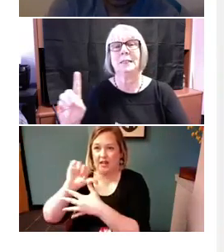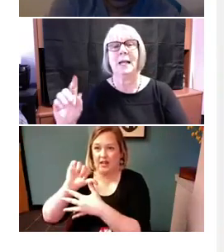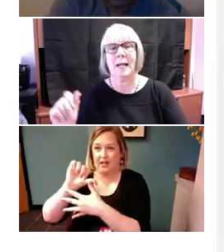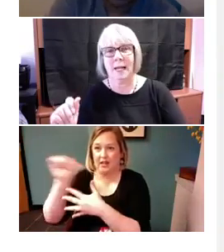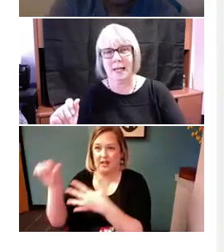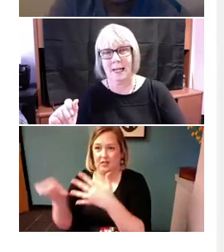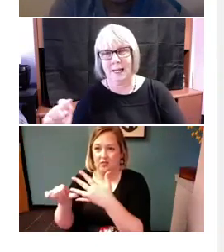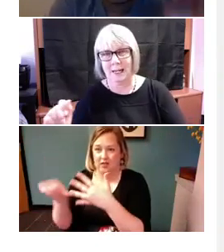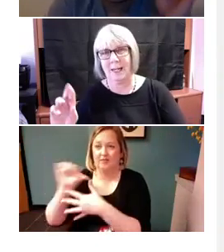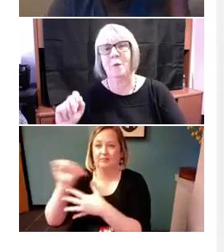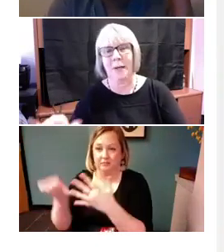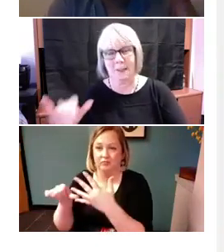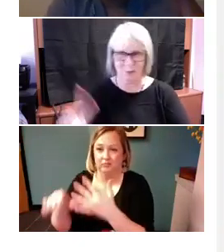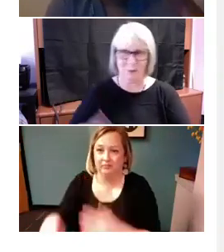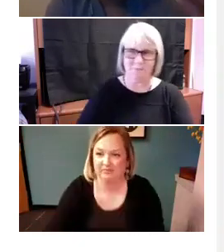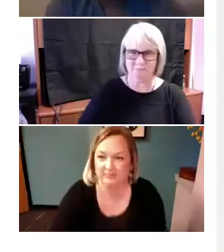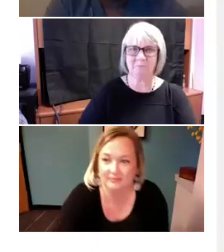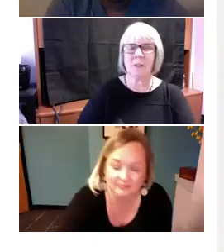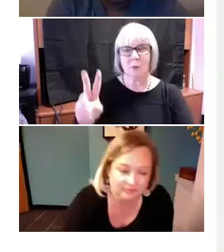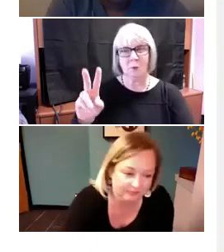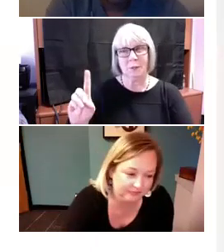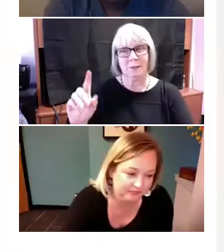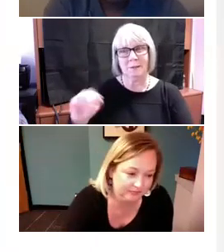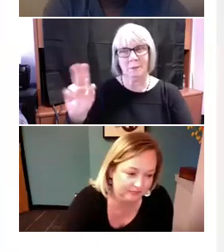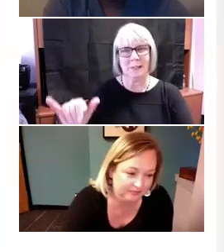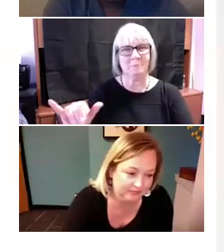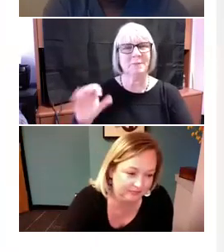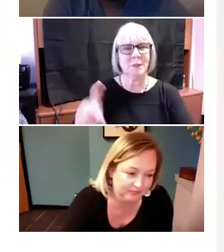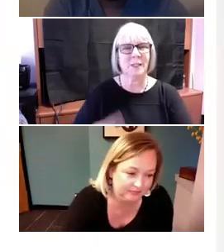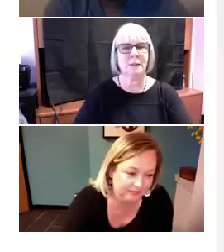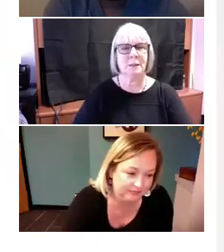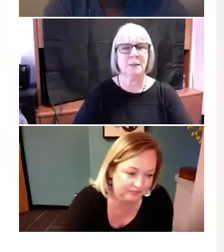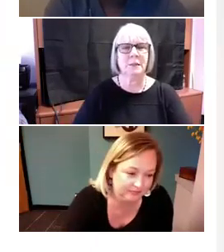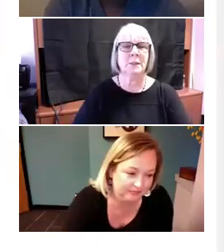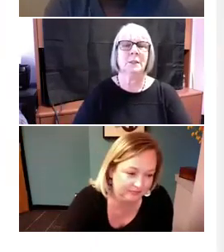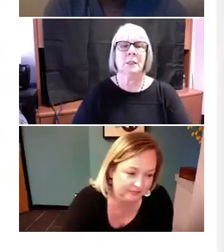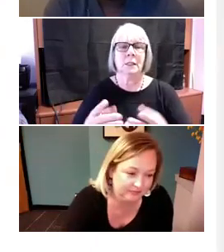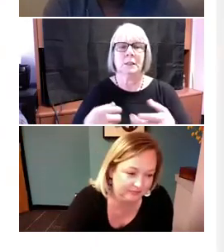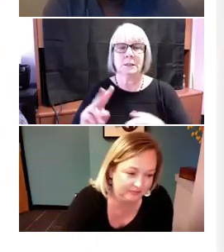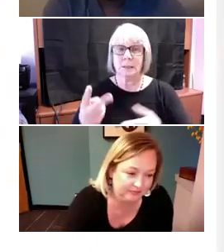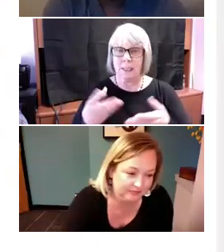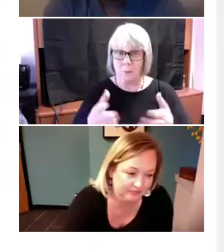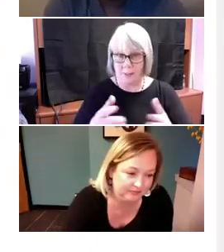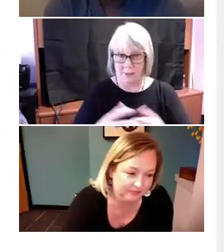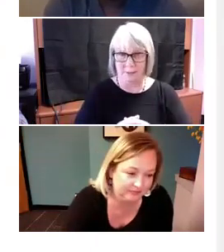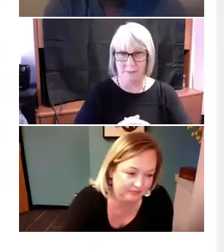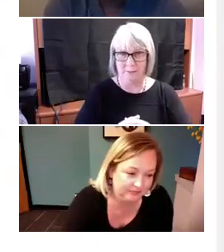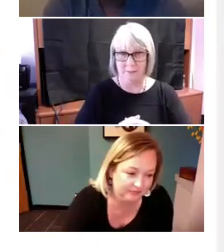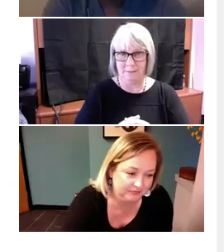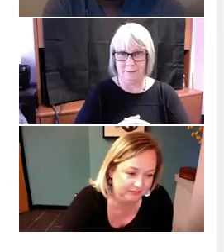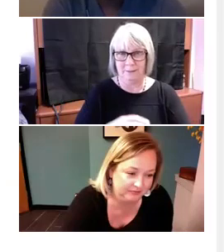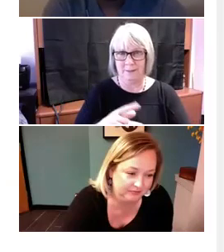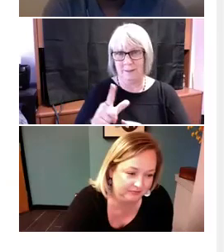I want you guys to answer and think about how we would solve this. Second way would be a linked list